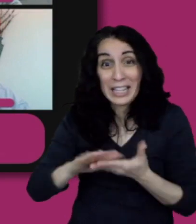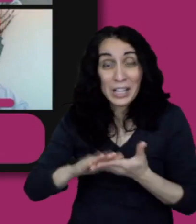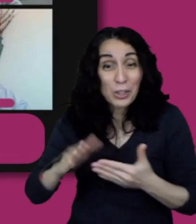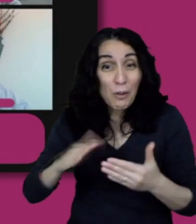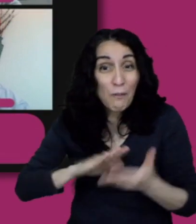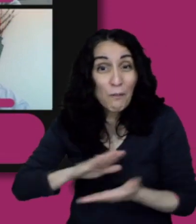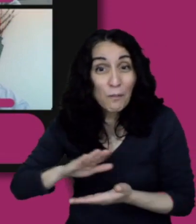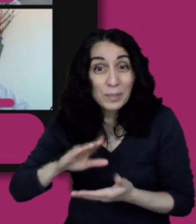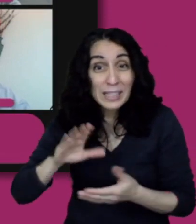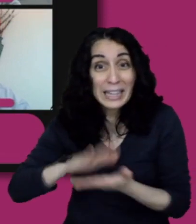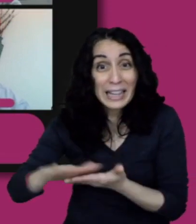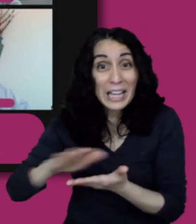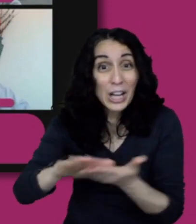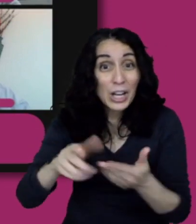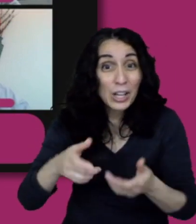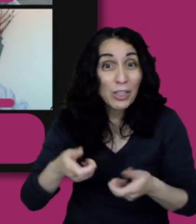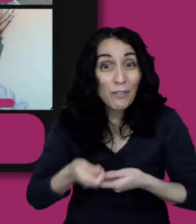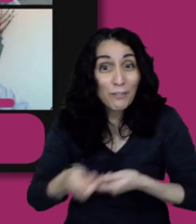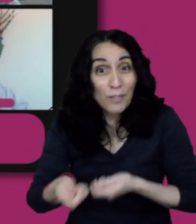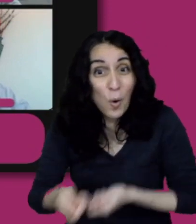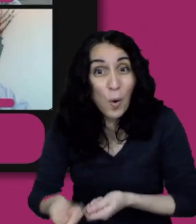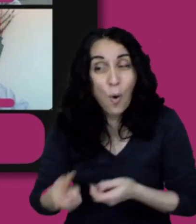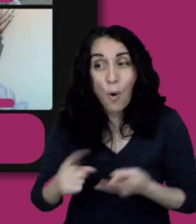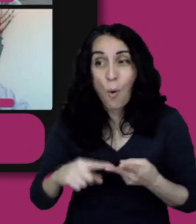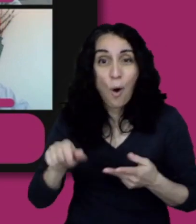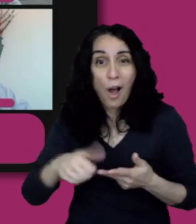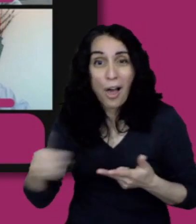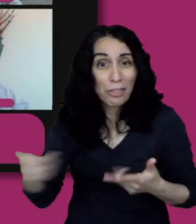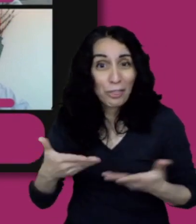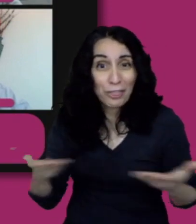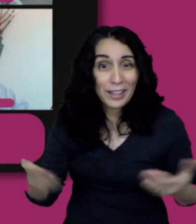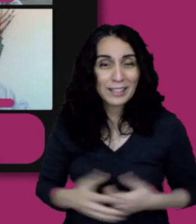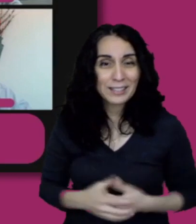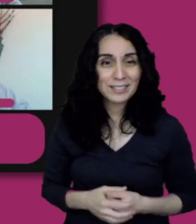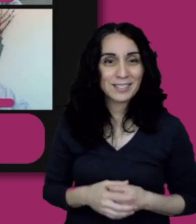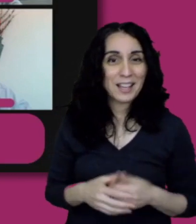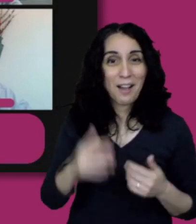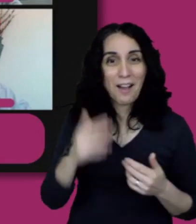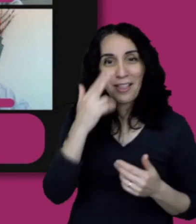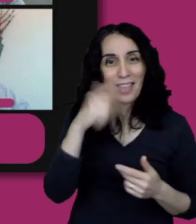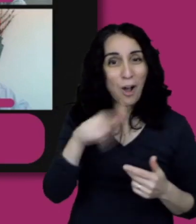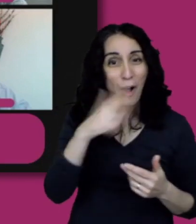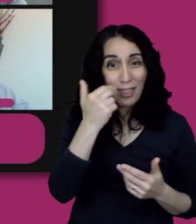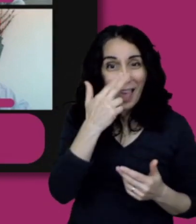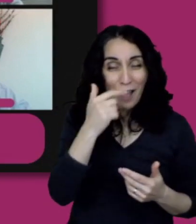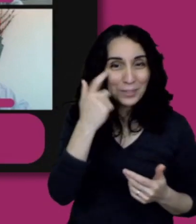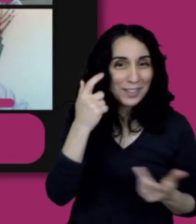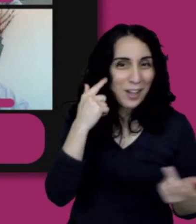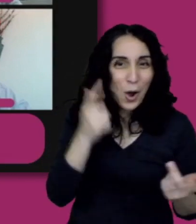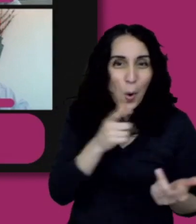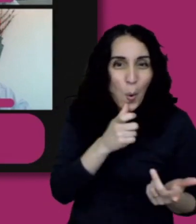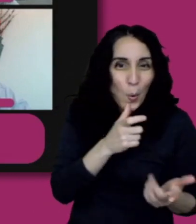And the whole place laughed, because apparently they had a whole deal about who cleans out the microwave. But